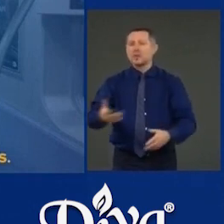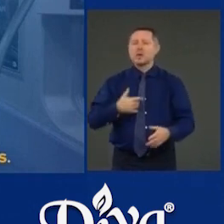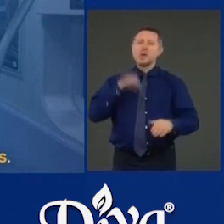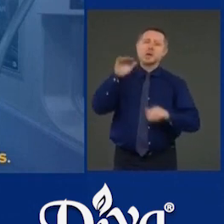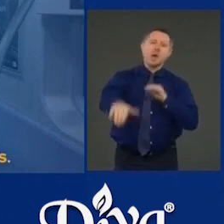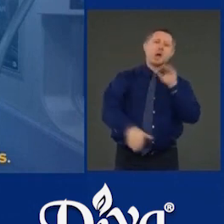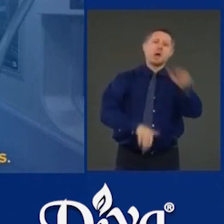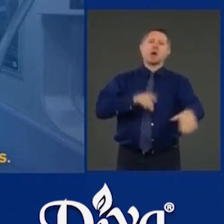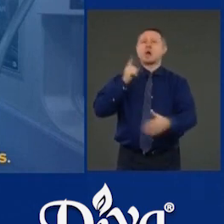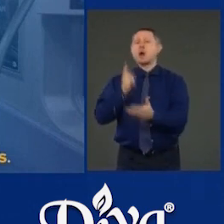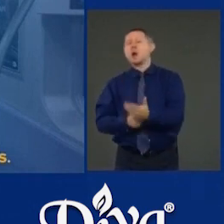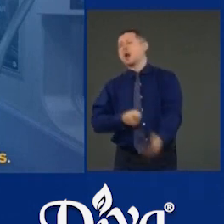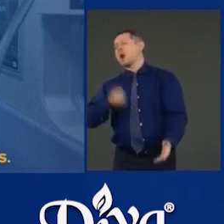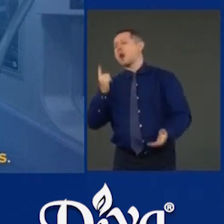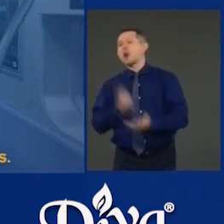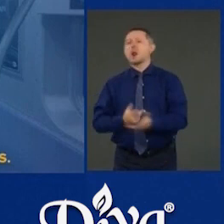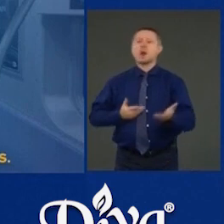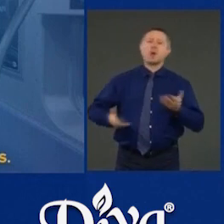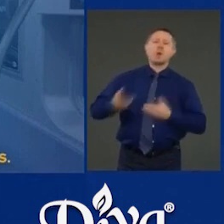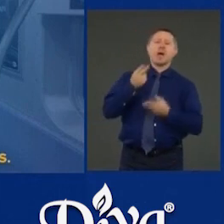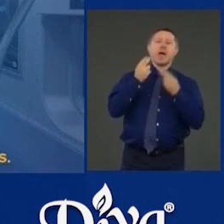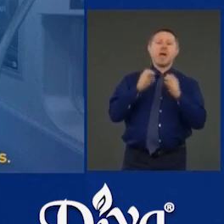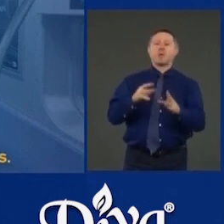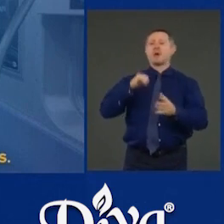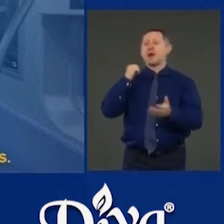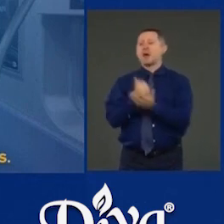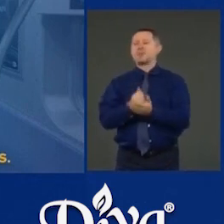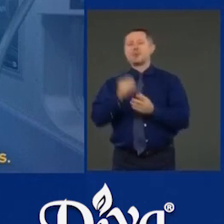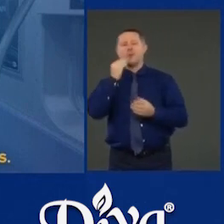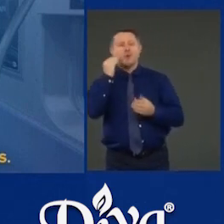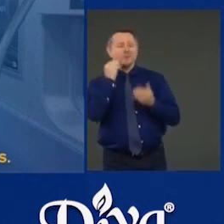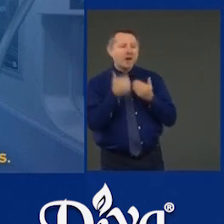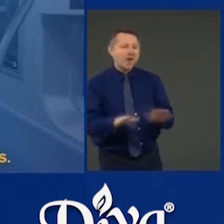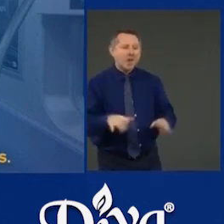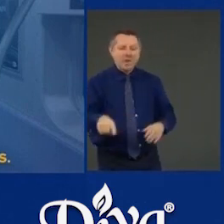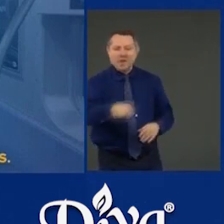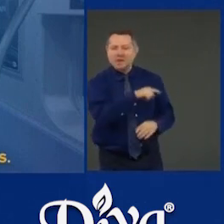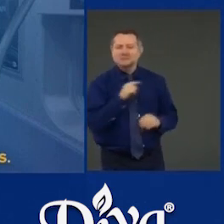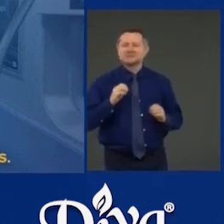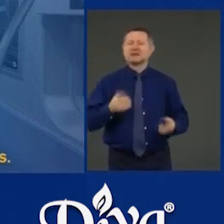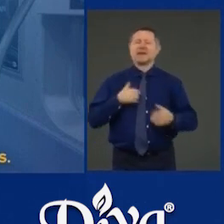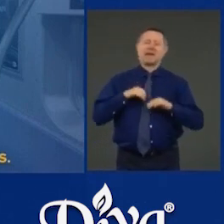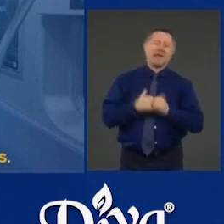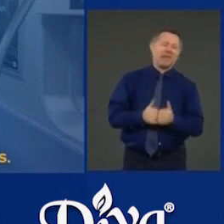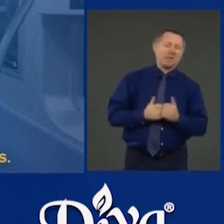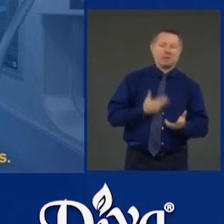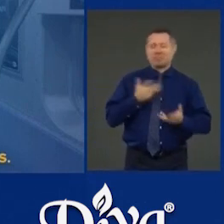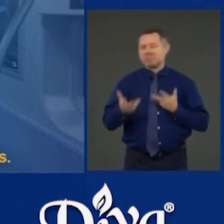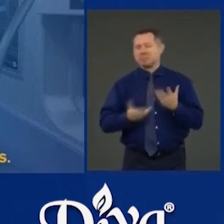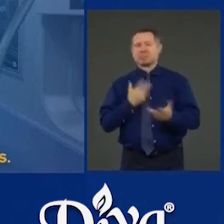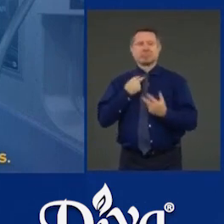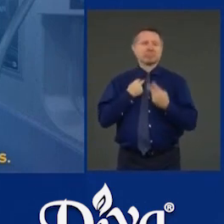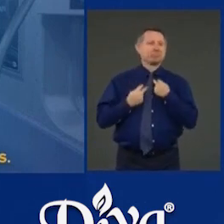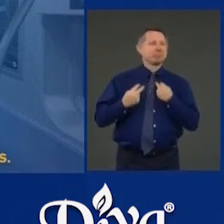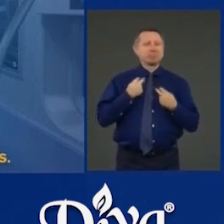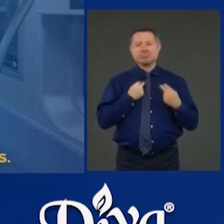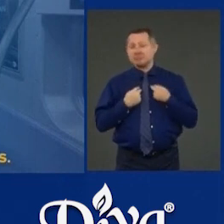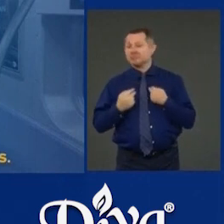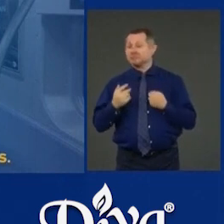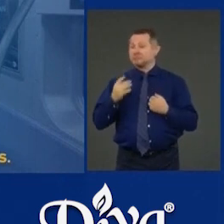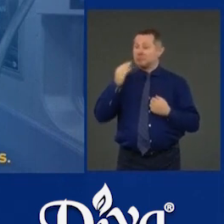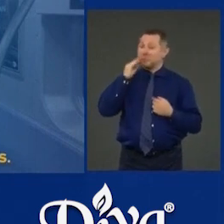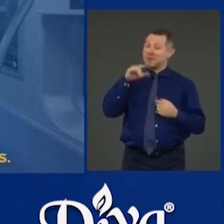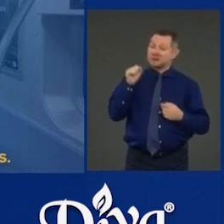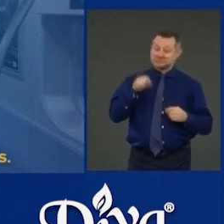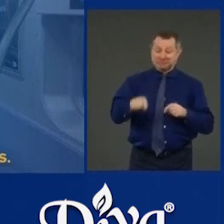years, stymied to help the homeless who are on the subway system, which was really a terrible crisis for